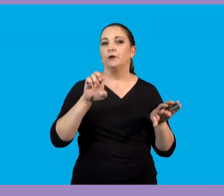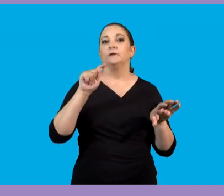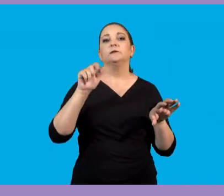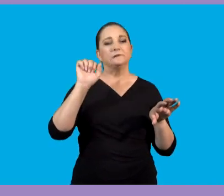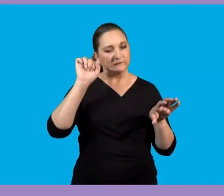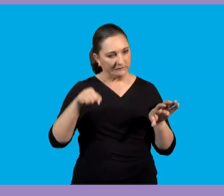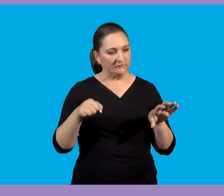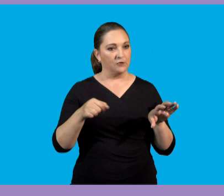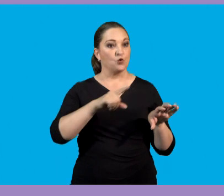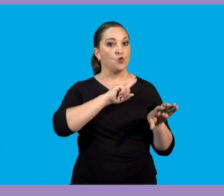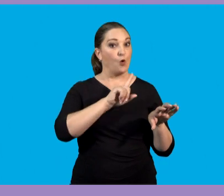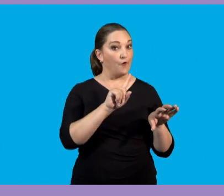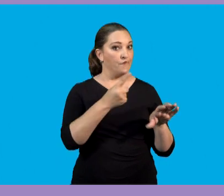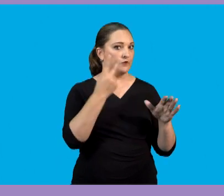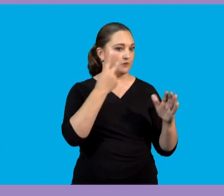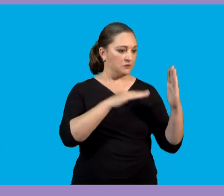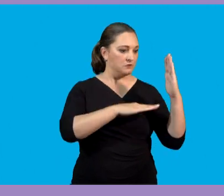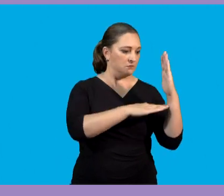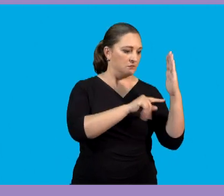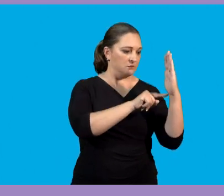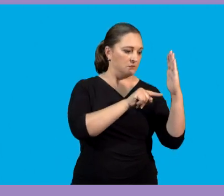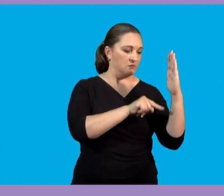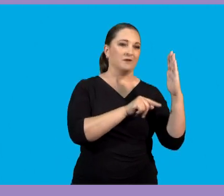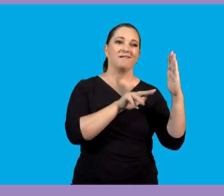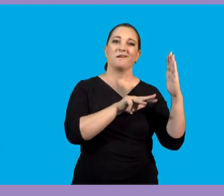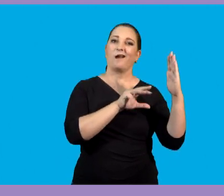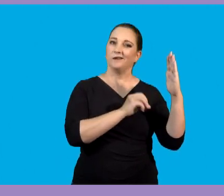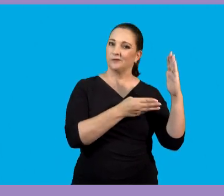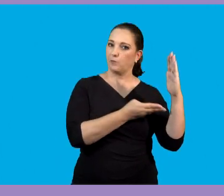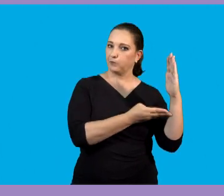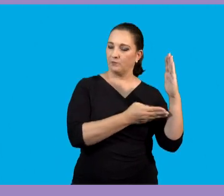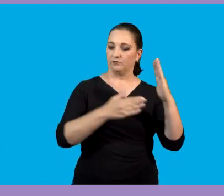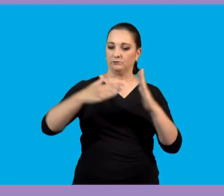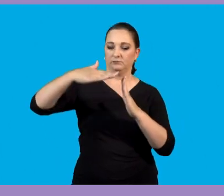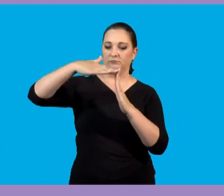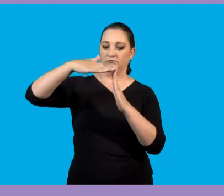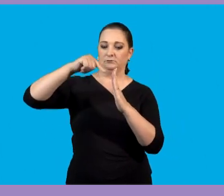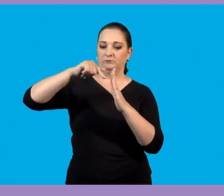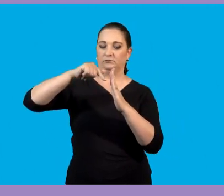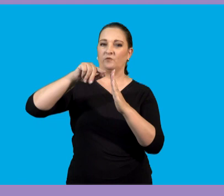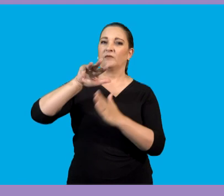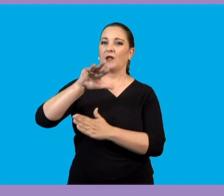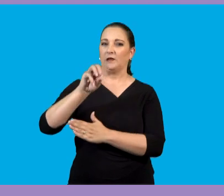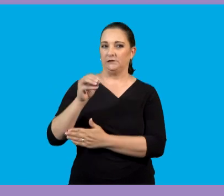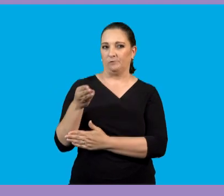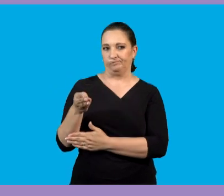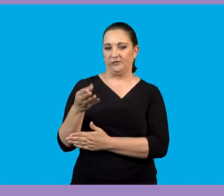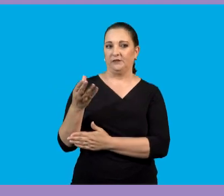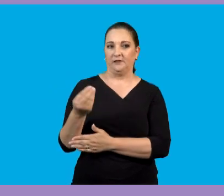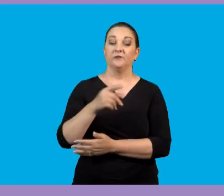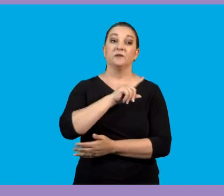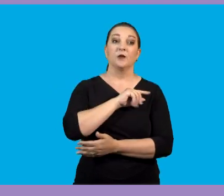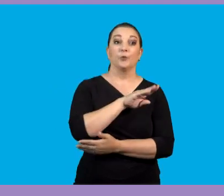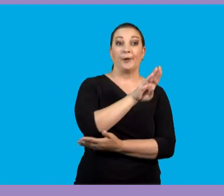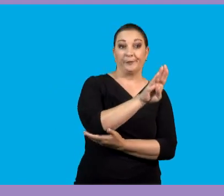a right angle. So there's the right angle. It has been shown to us in both of the triangles. So that means that angle B is equals